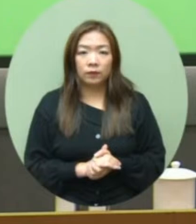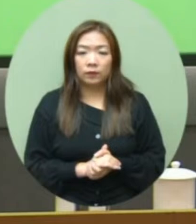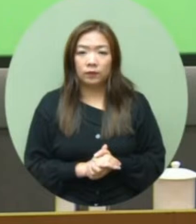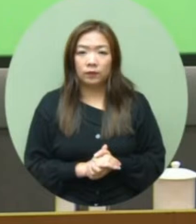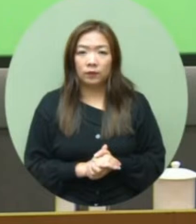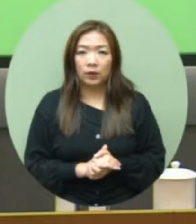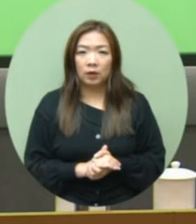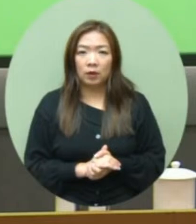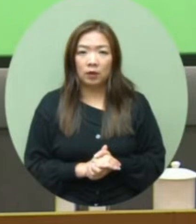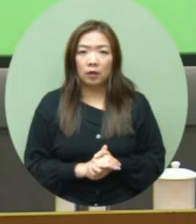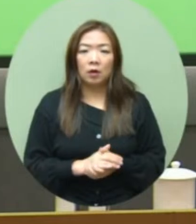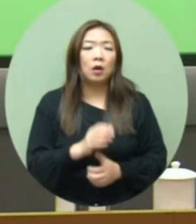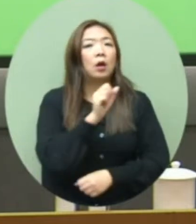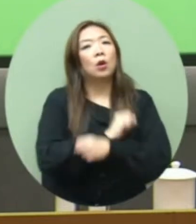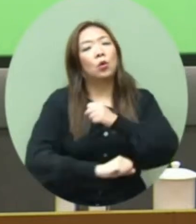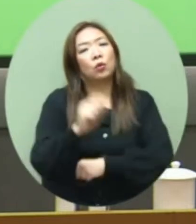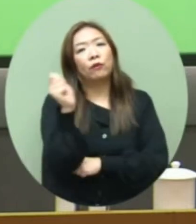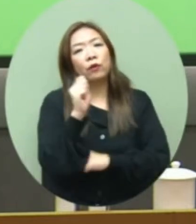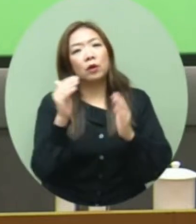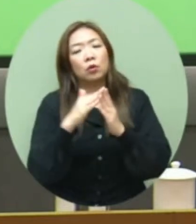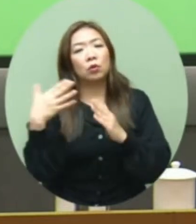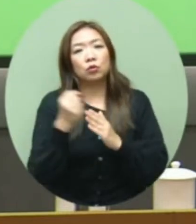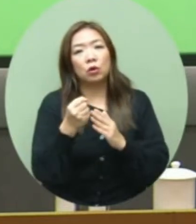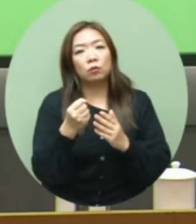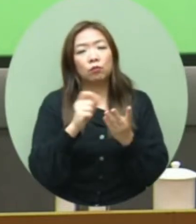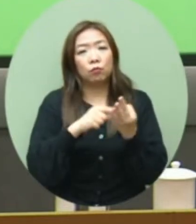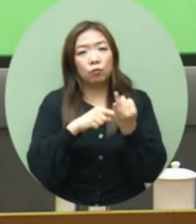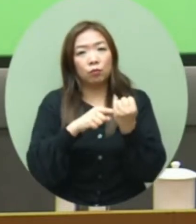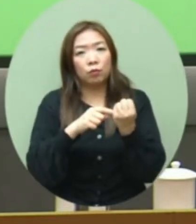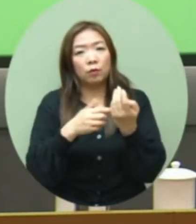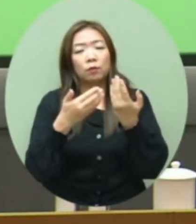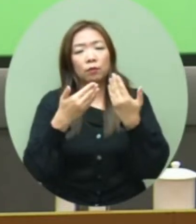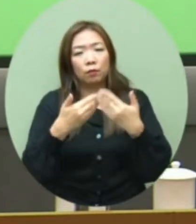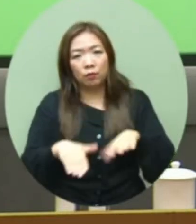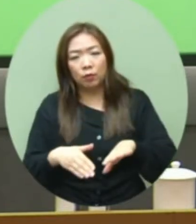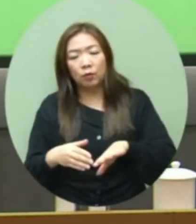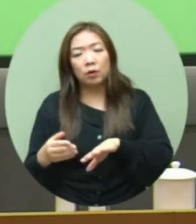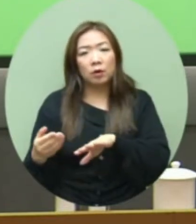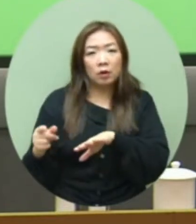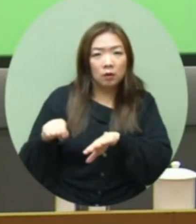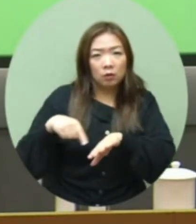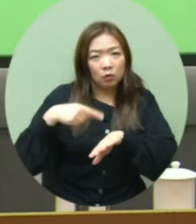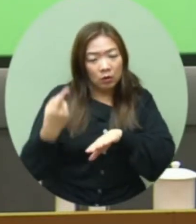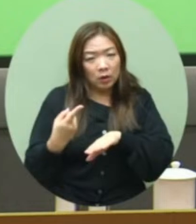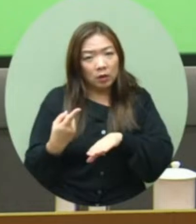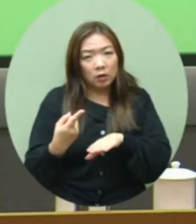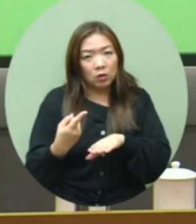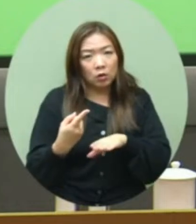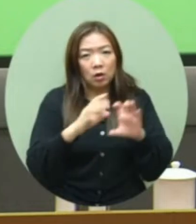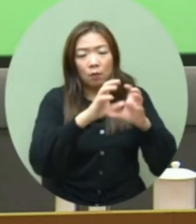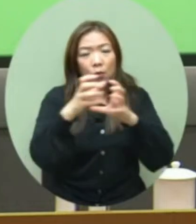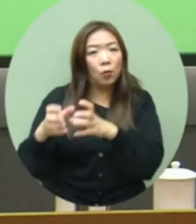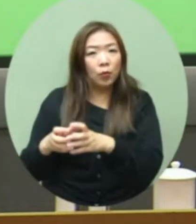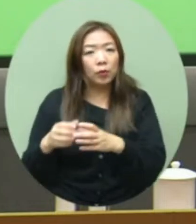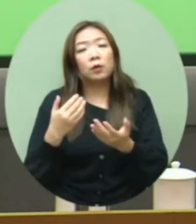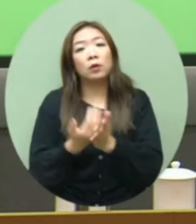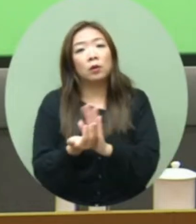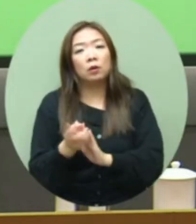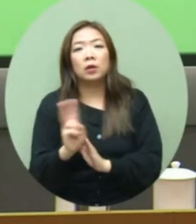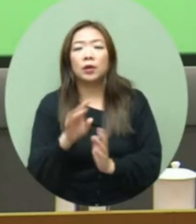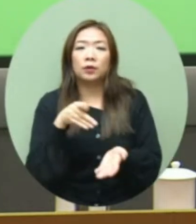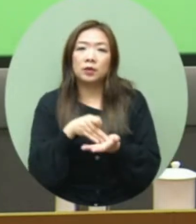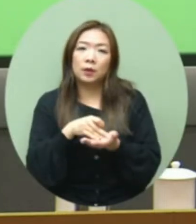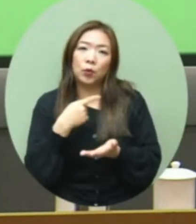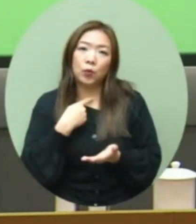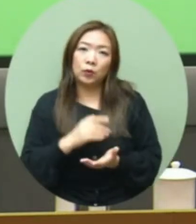and also the Secretary for Labor and Welfare on this committee. But apart from